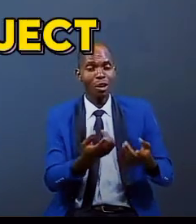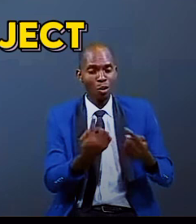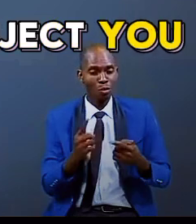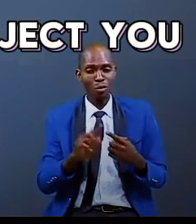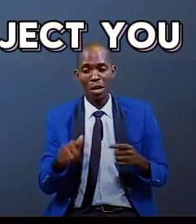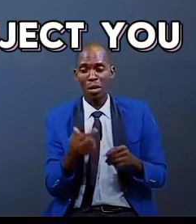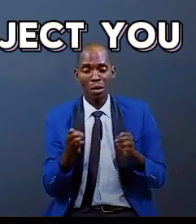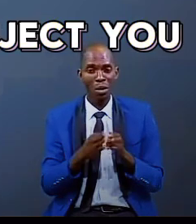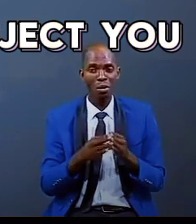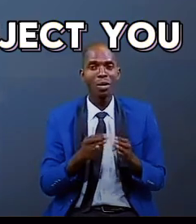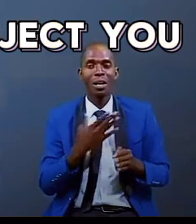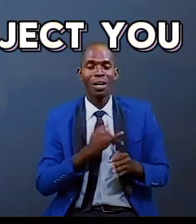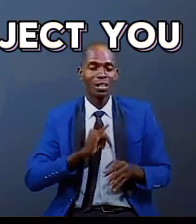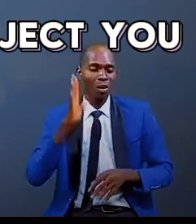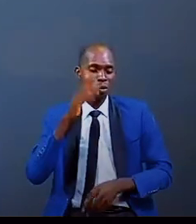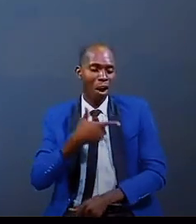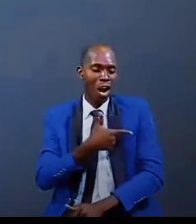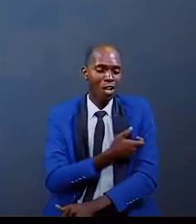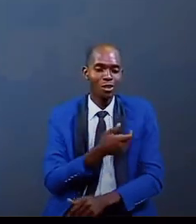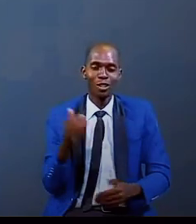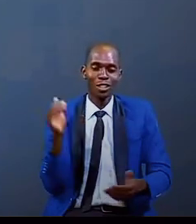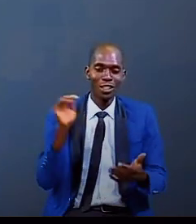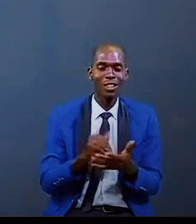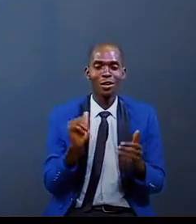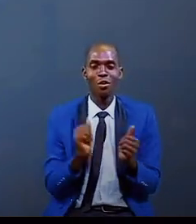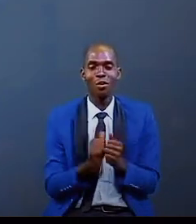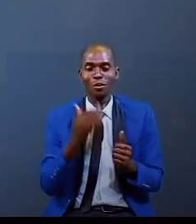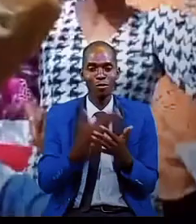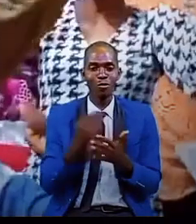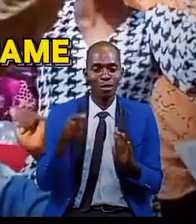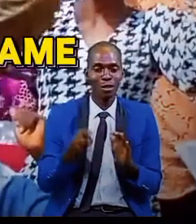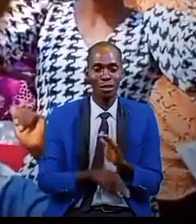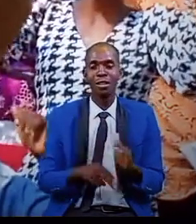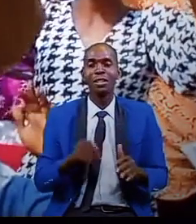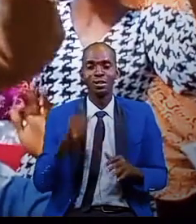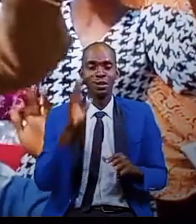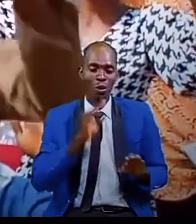I inject you again afresh. You're moving on in Jesus' name. Thank you.